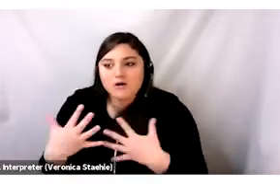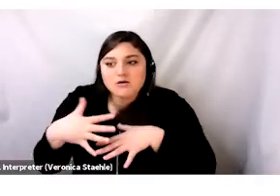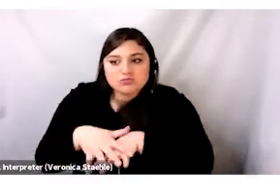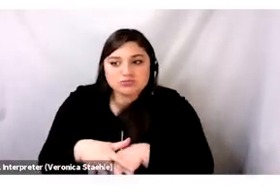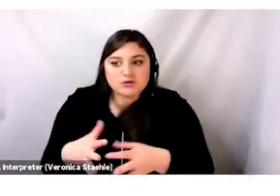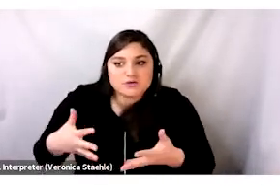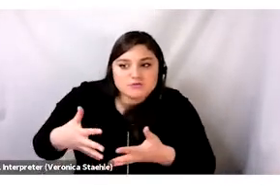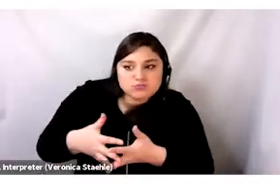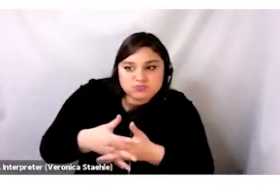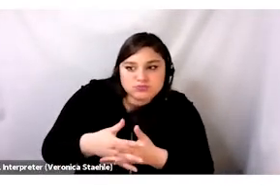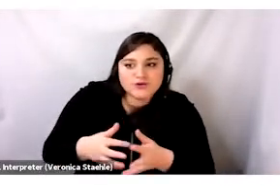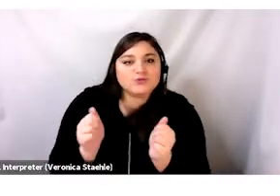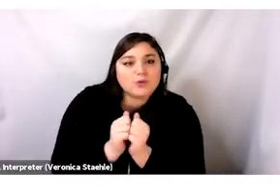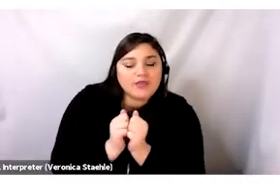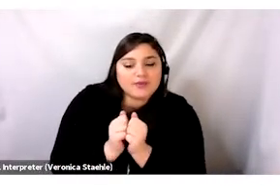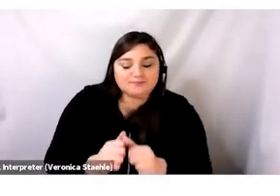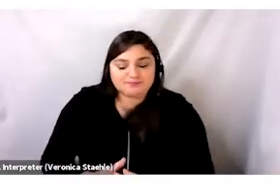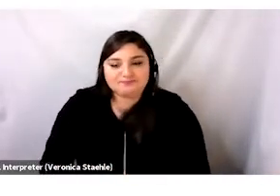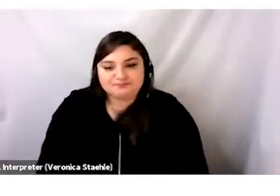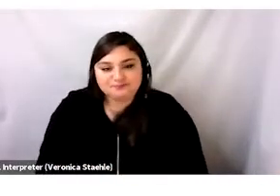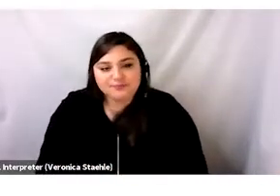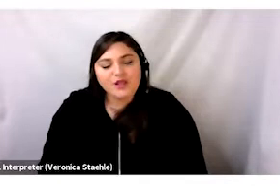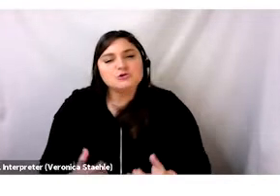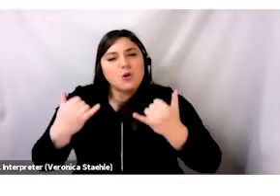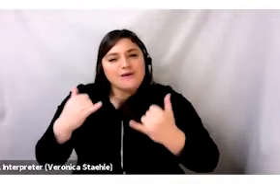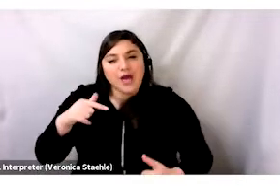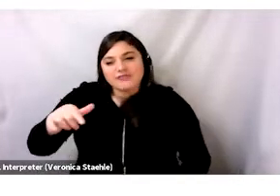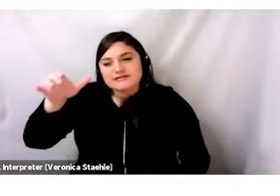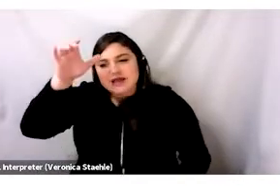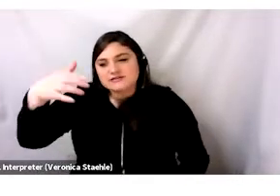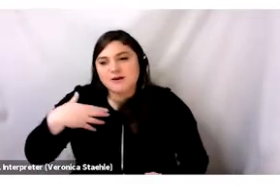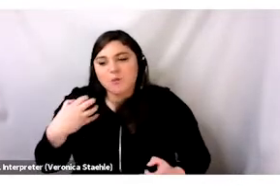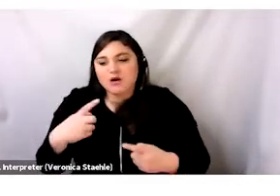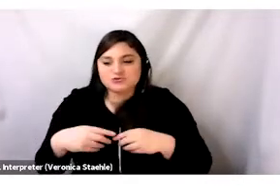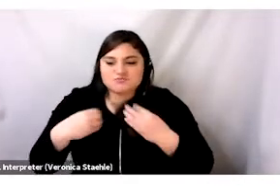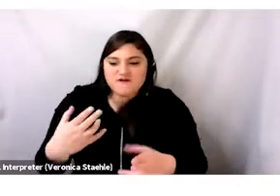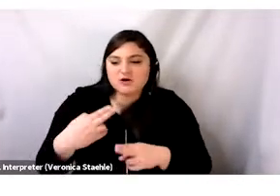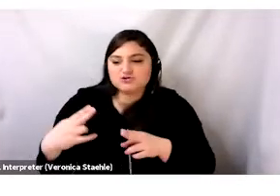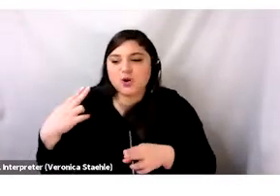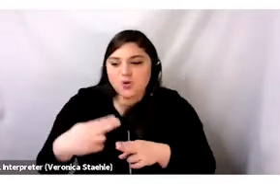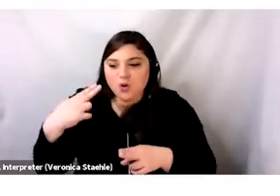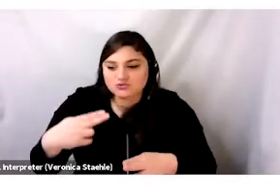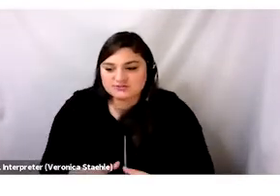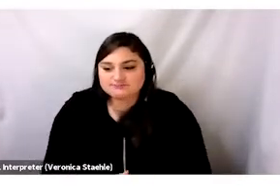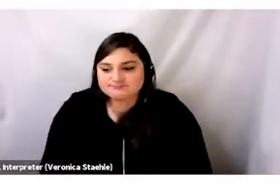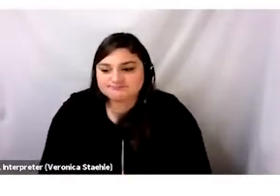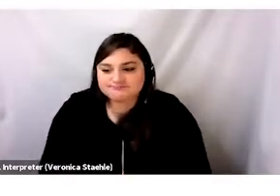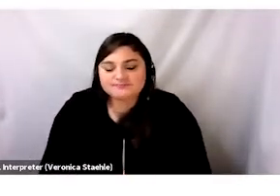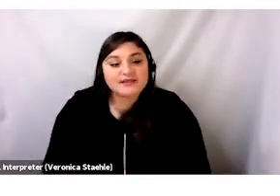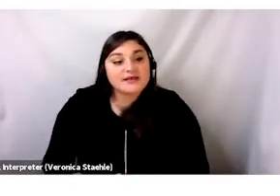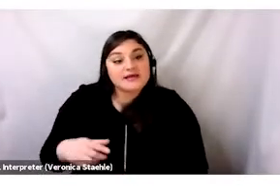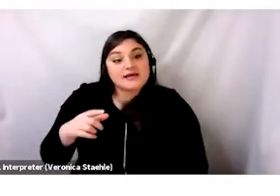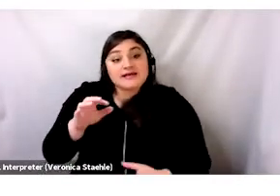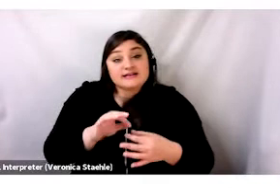One quick note on these foundational concepts. Spiritual activism is open source, meaning no one owns these